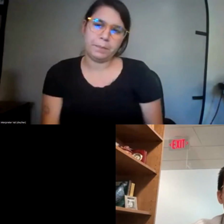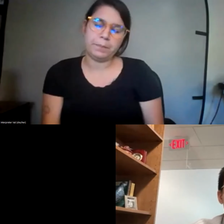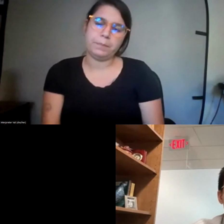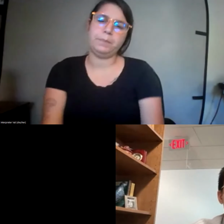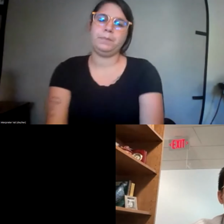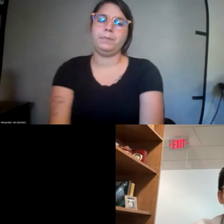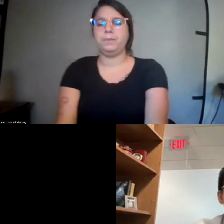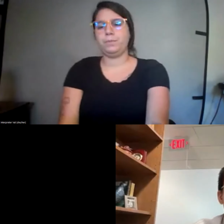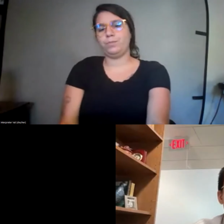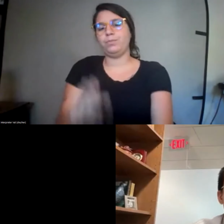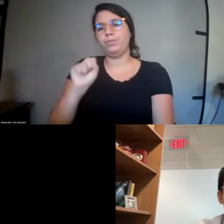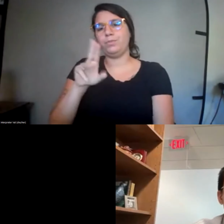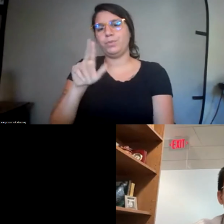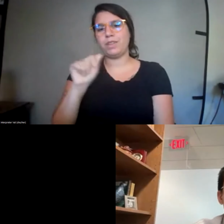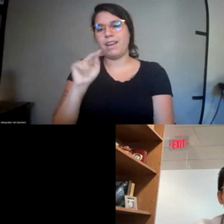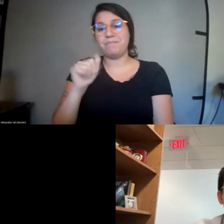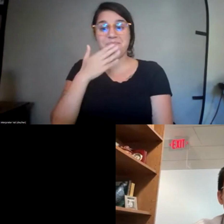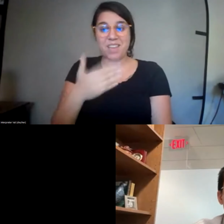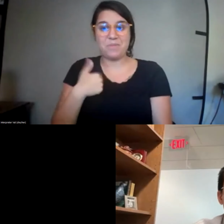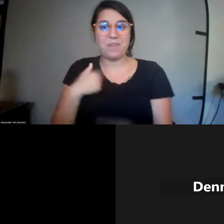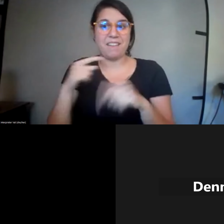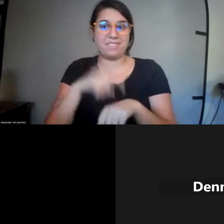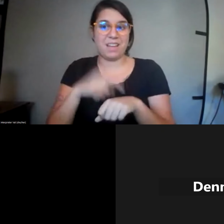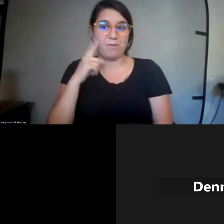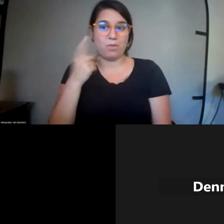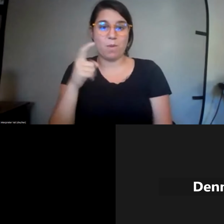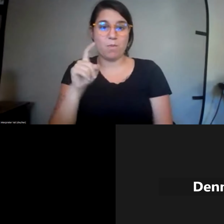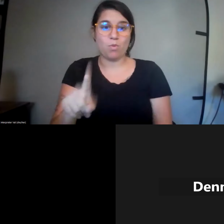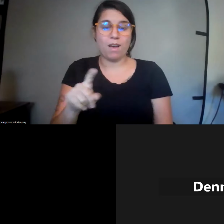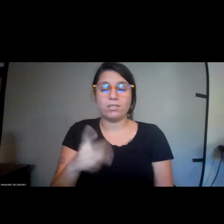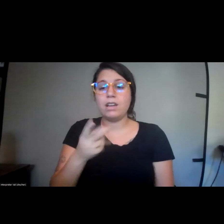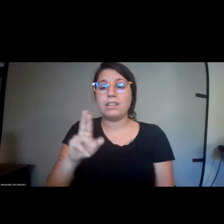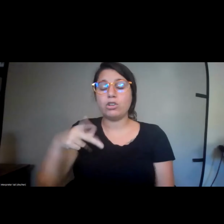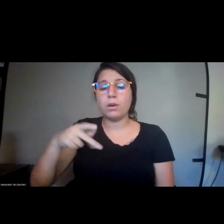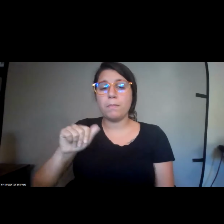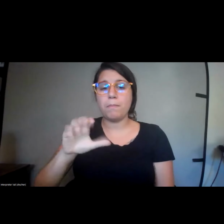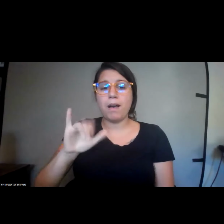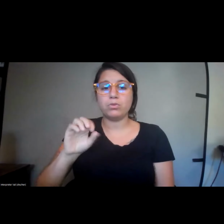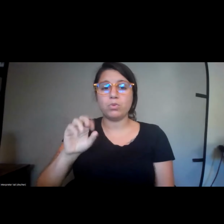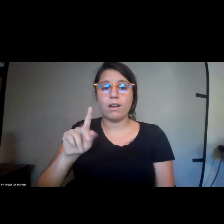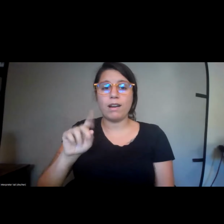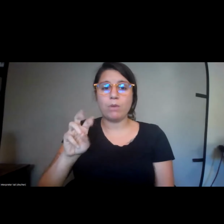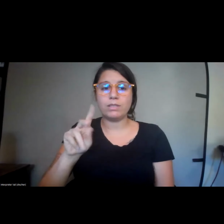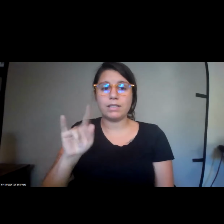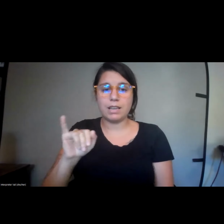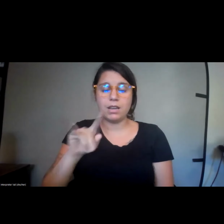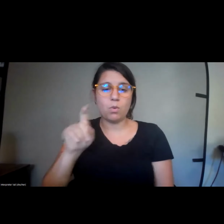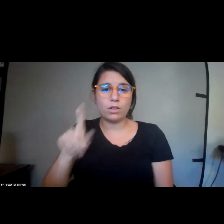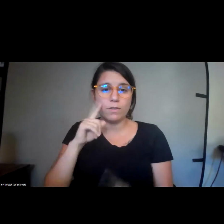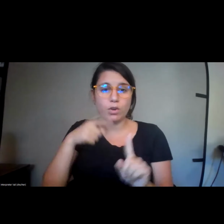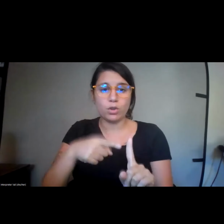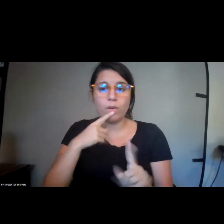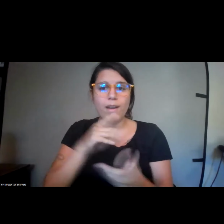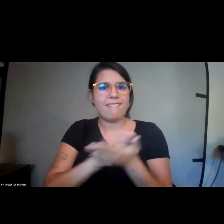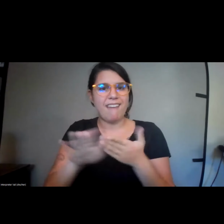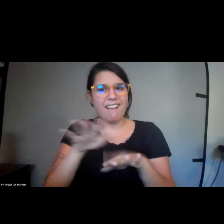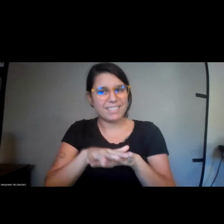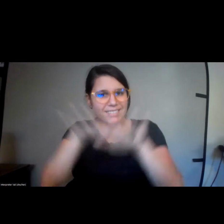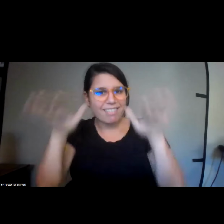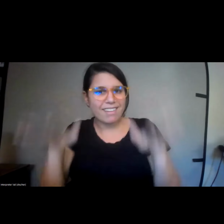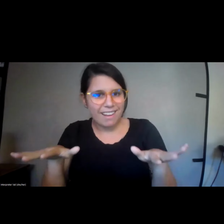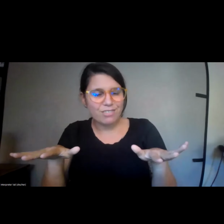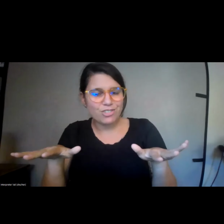Thank you so much. I think we have time for one more question. Dr. Paciorkowski, this came up for you. A comment saying nice delineation